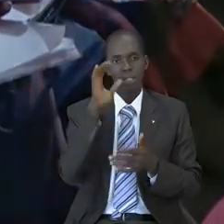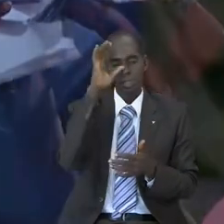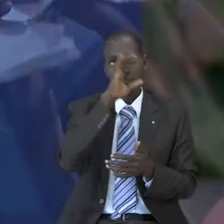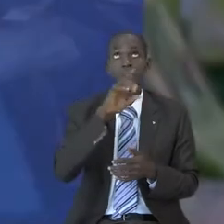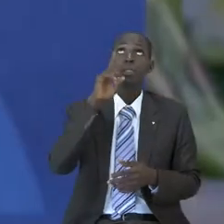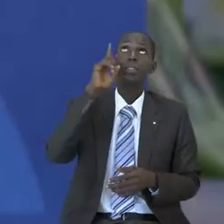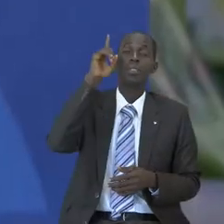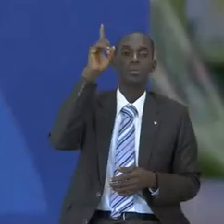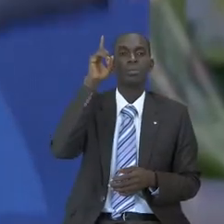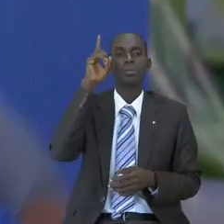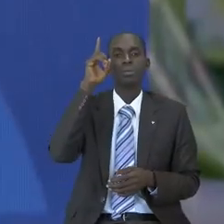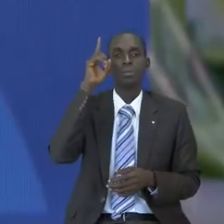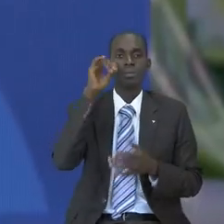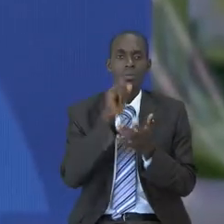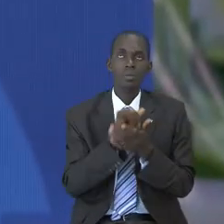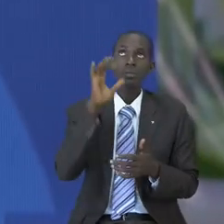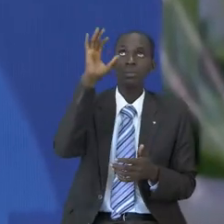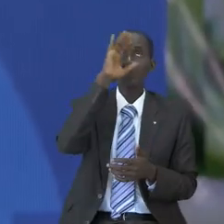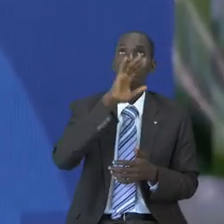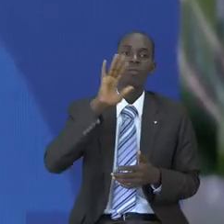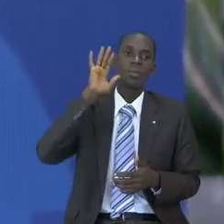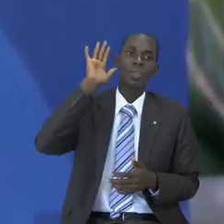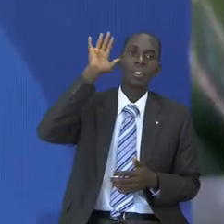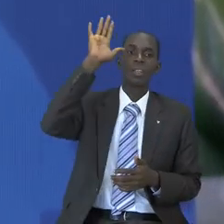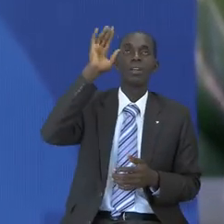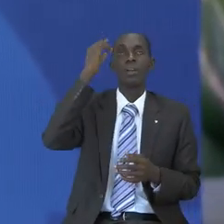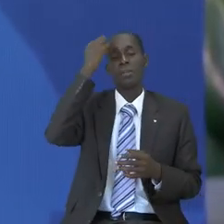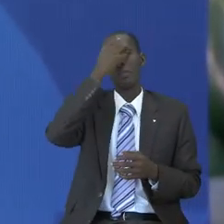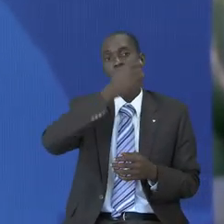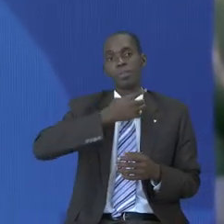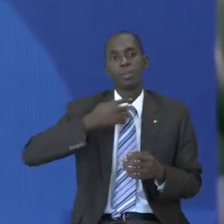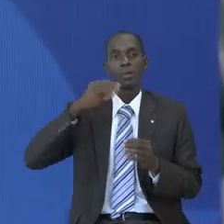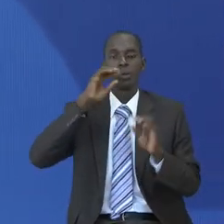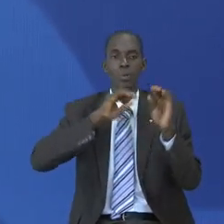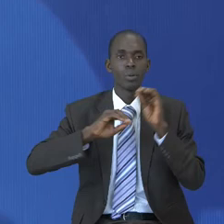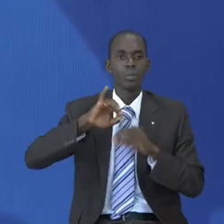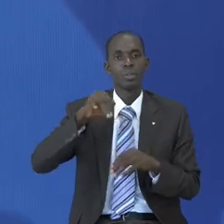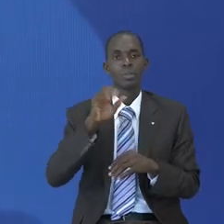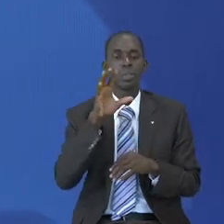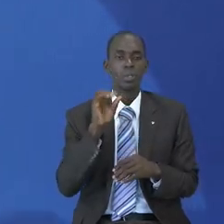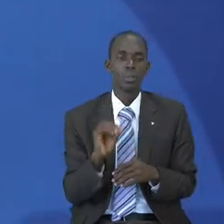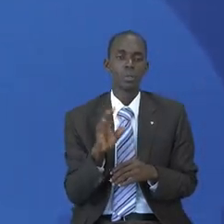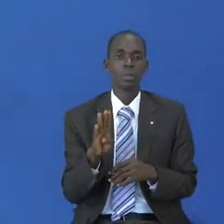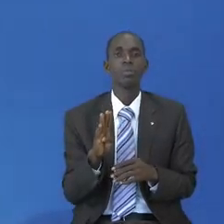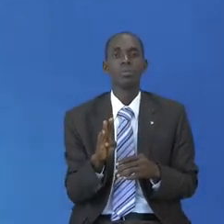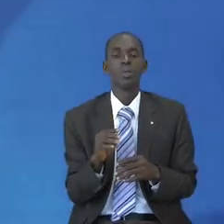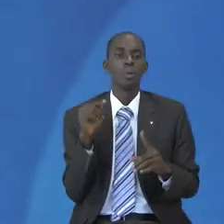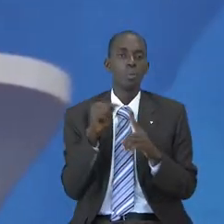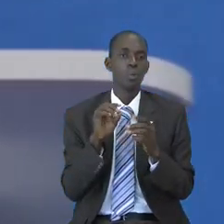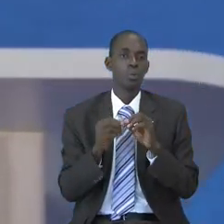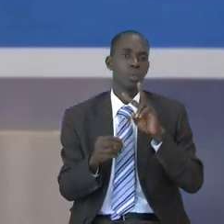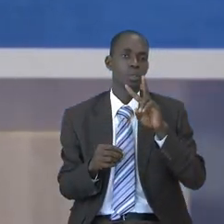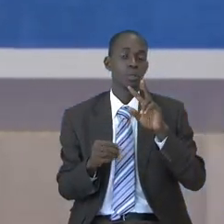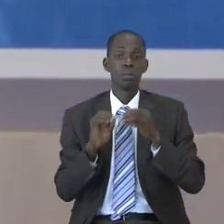that seek him, that seek thy face, O Jacob. We're coming to point number